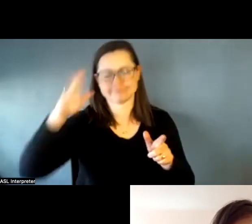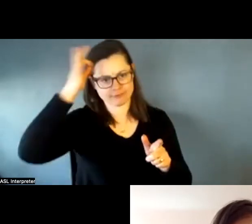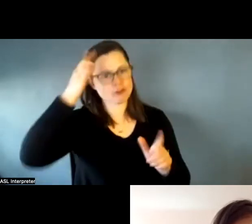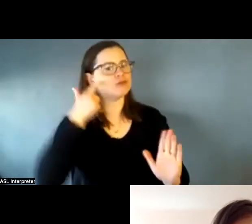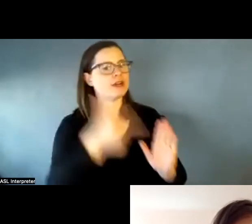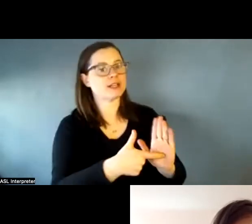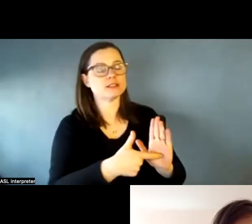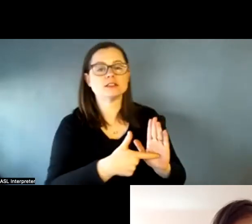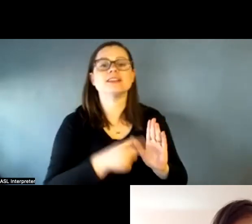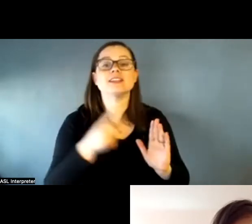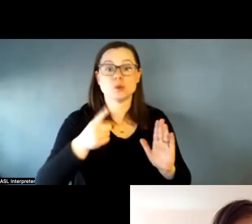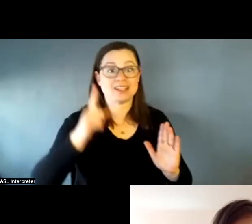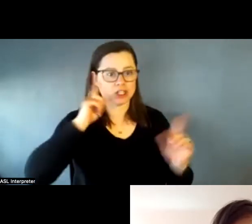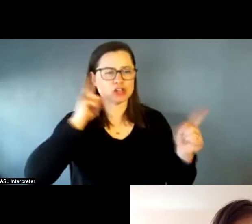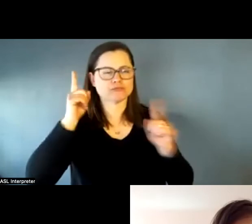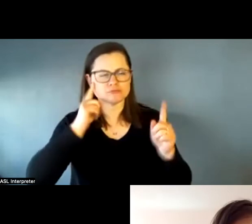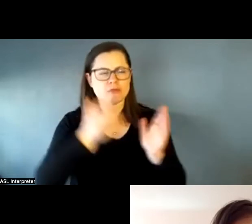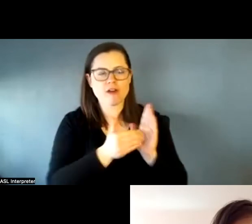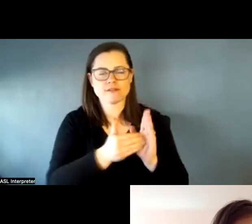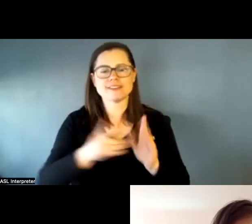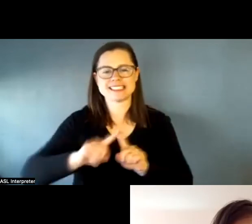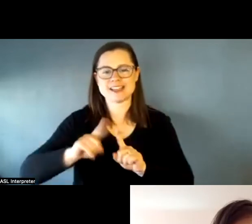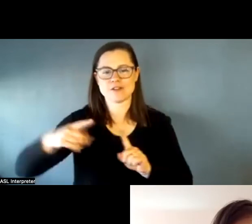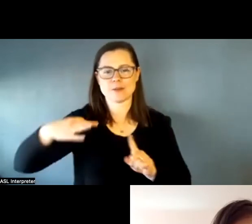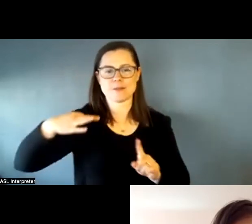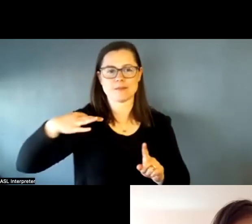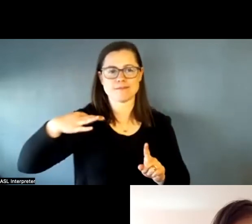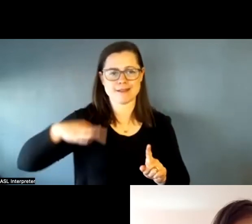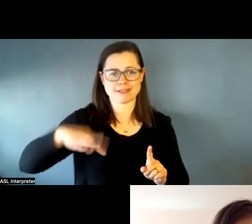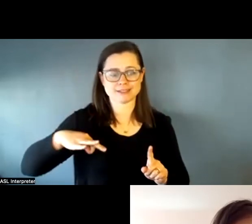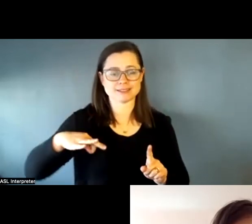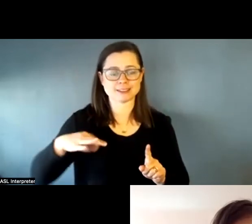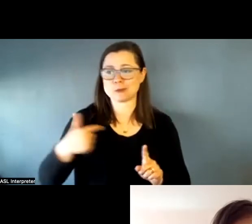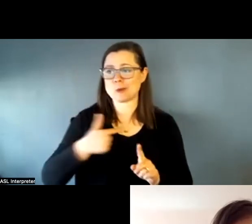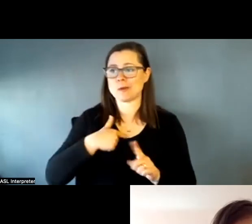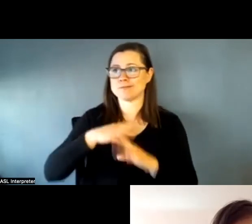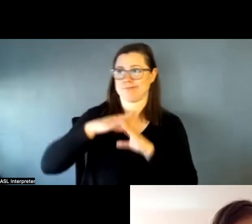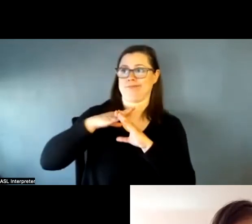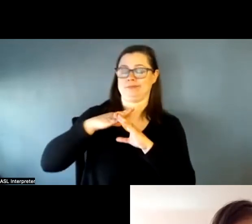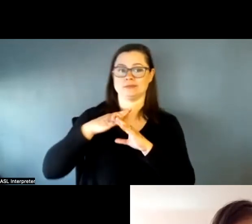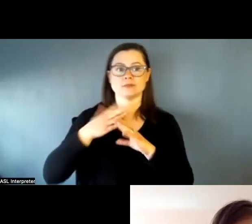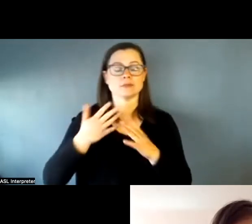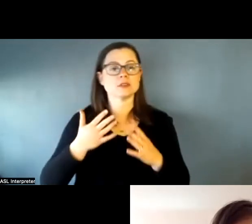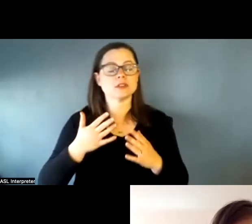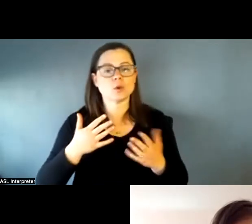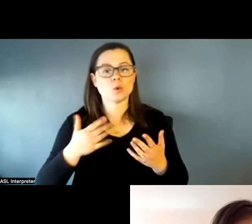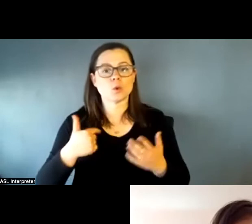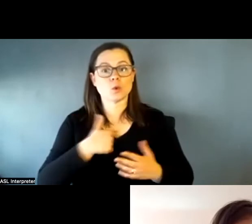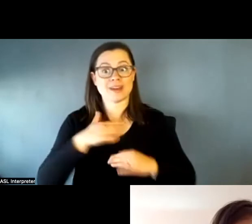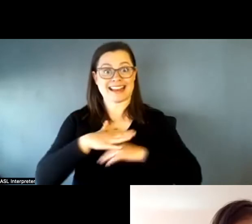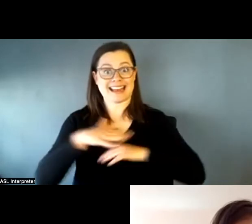you hear quite often about. And so we as a native people on our native